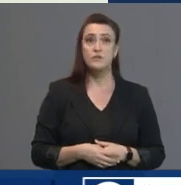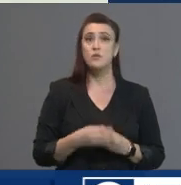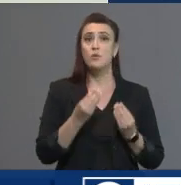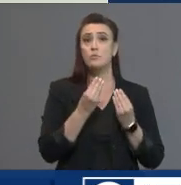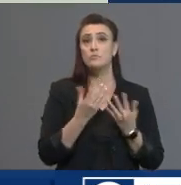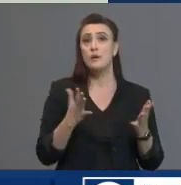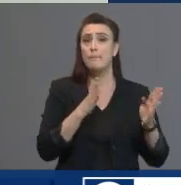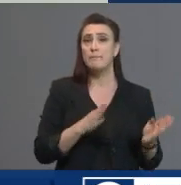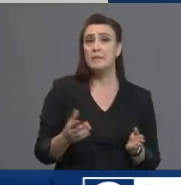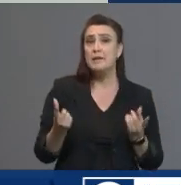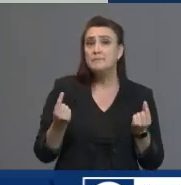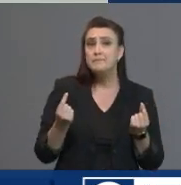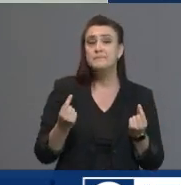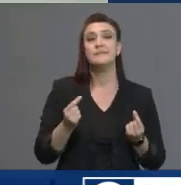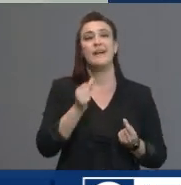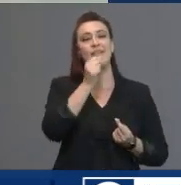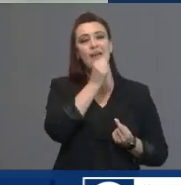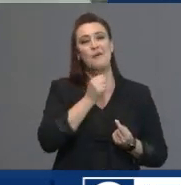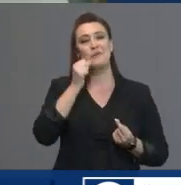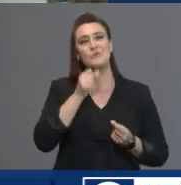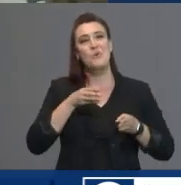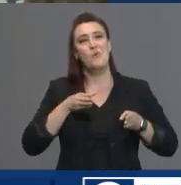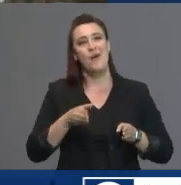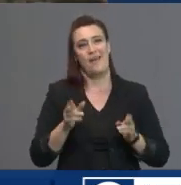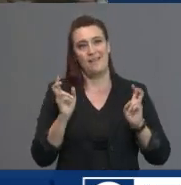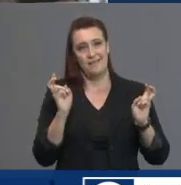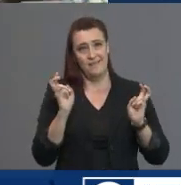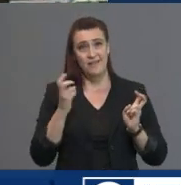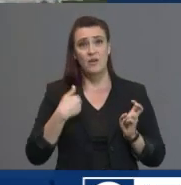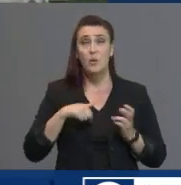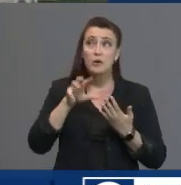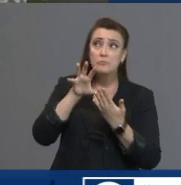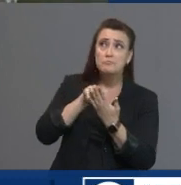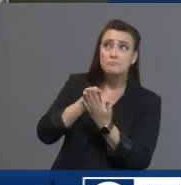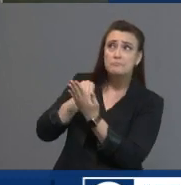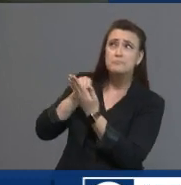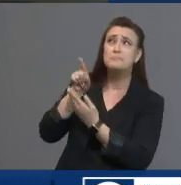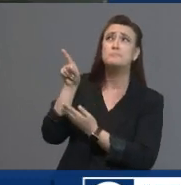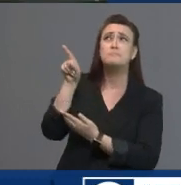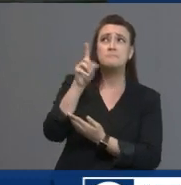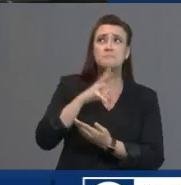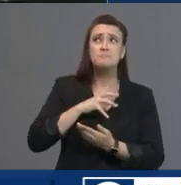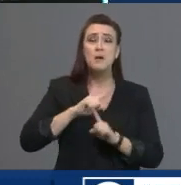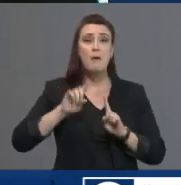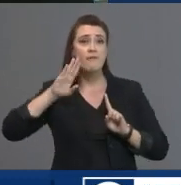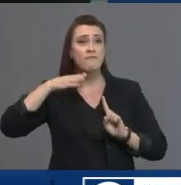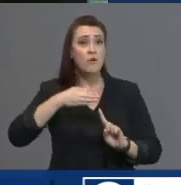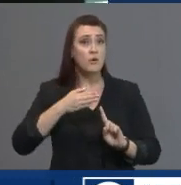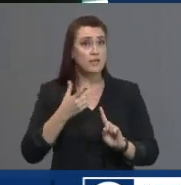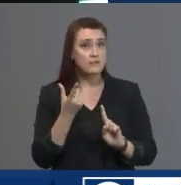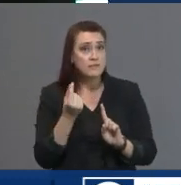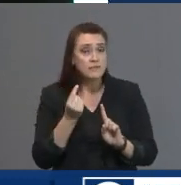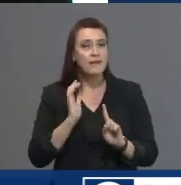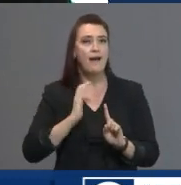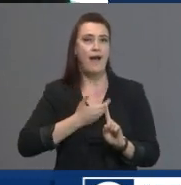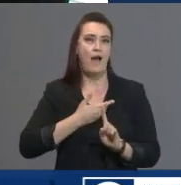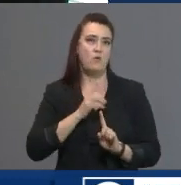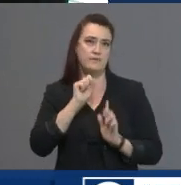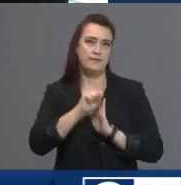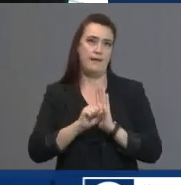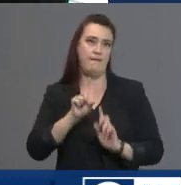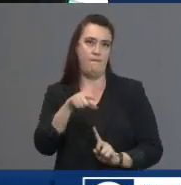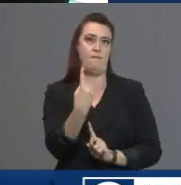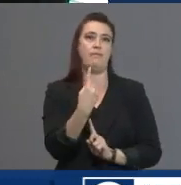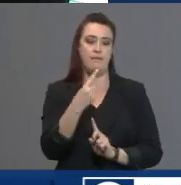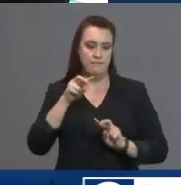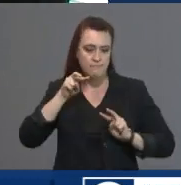So our plan is to do it the Arizona way. We're learning from others, but we are focused 100% on